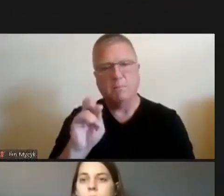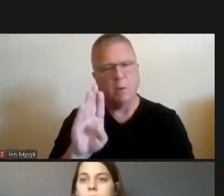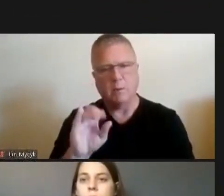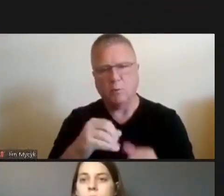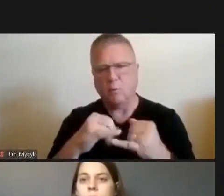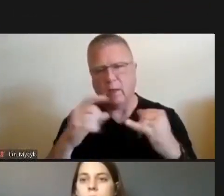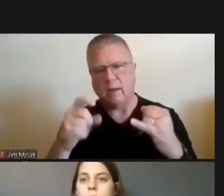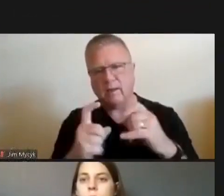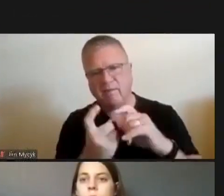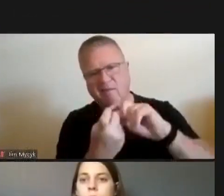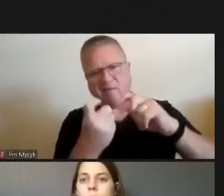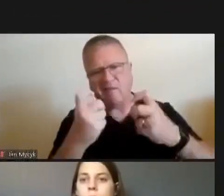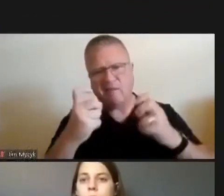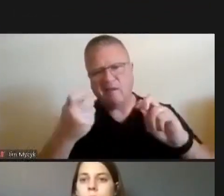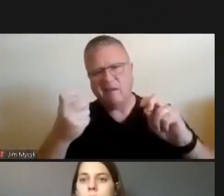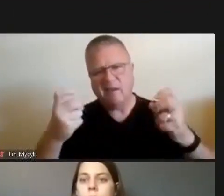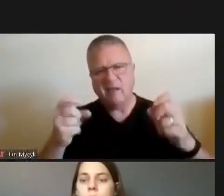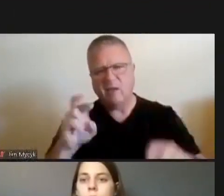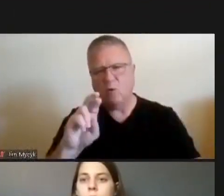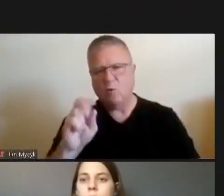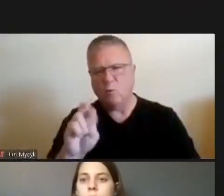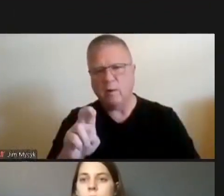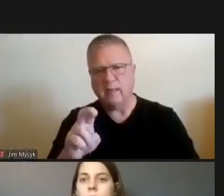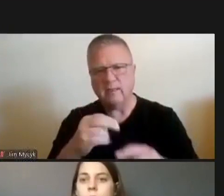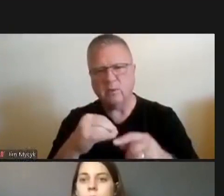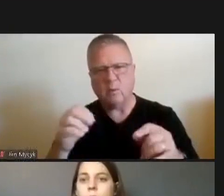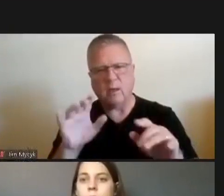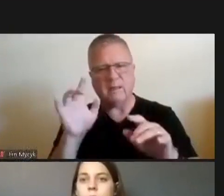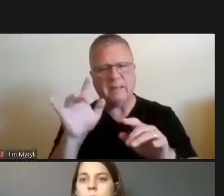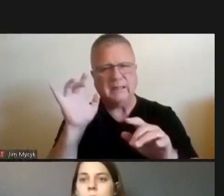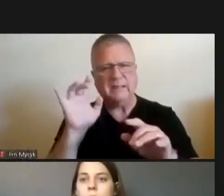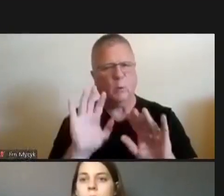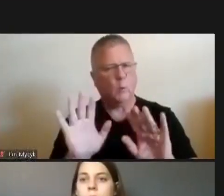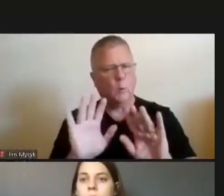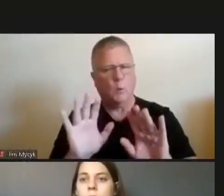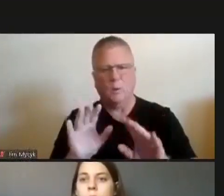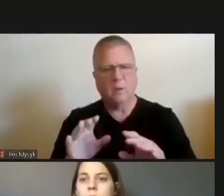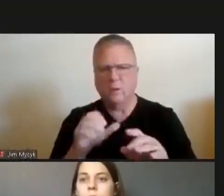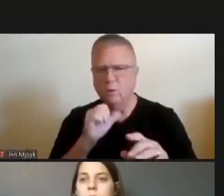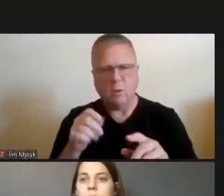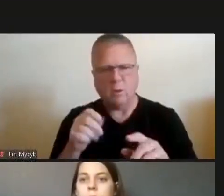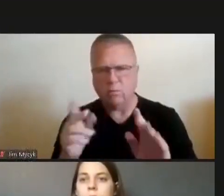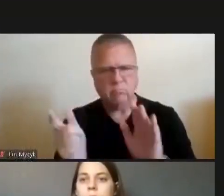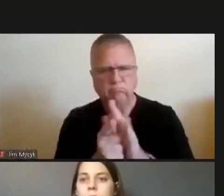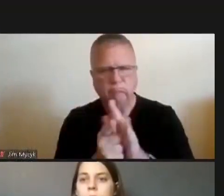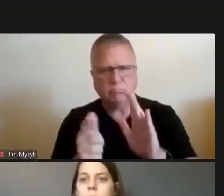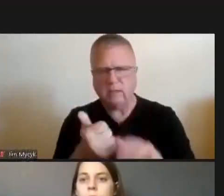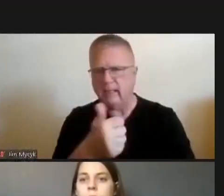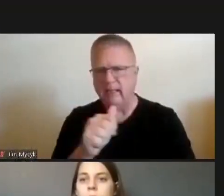as had been before, are not permitted in any district. Okay, next slide.